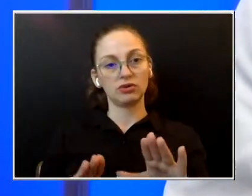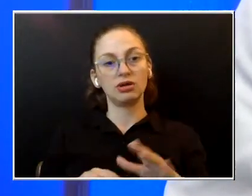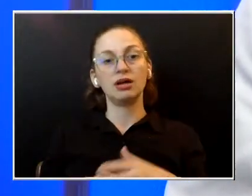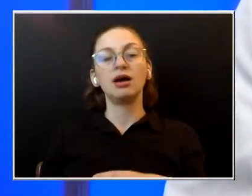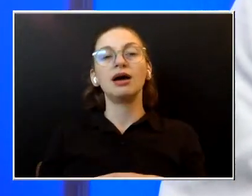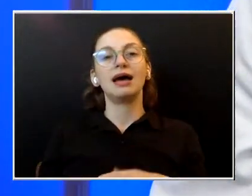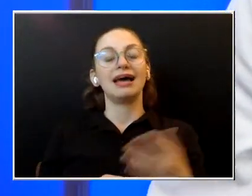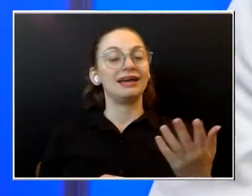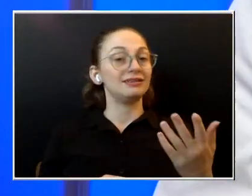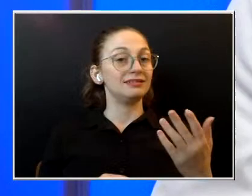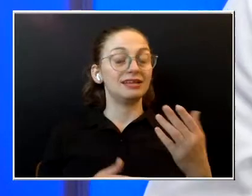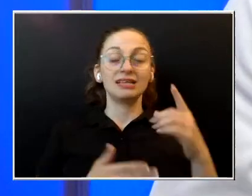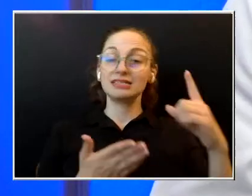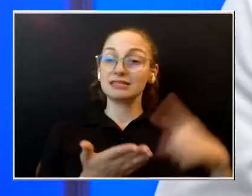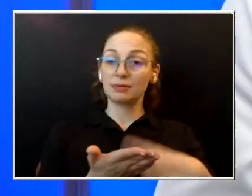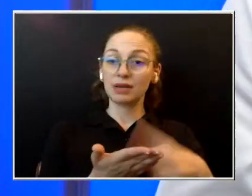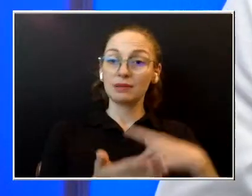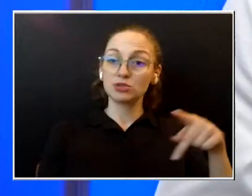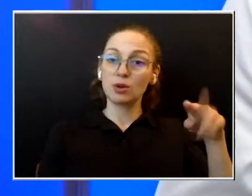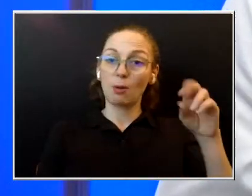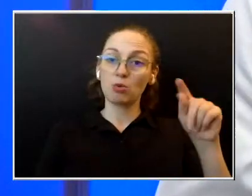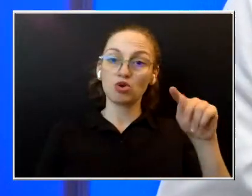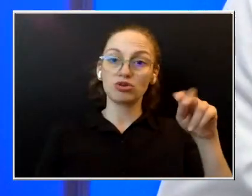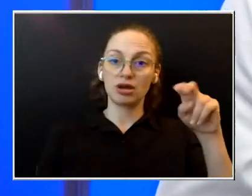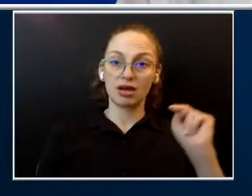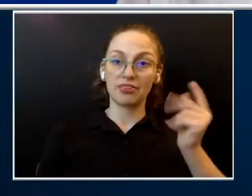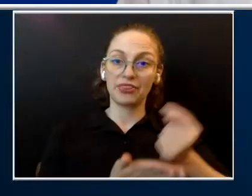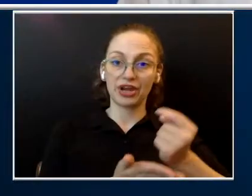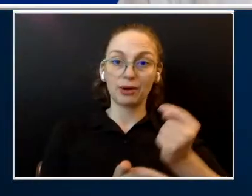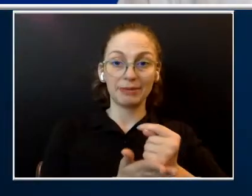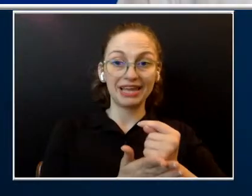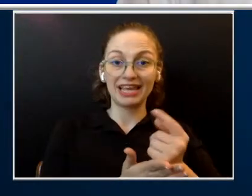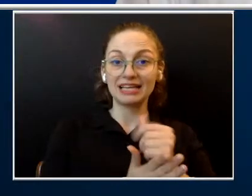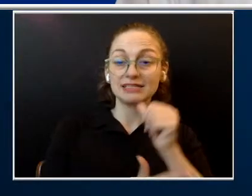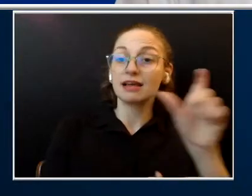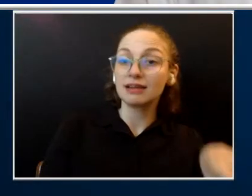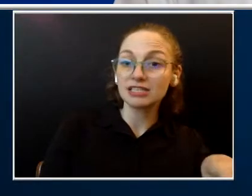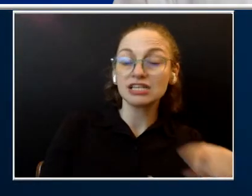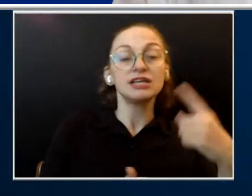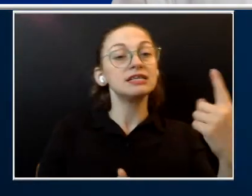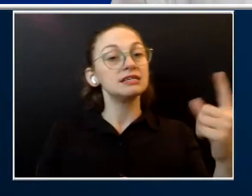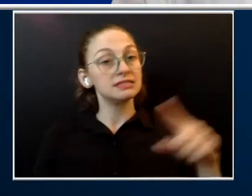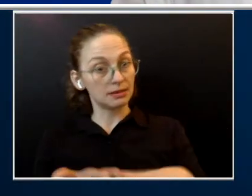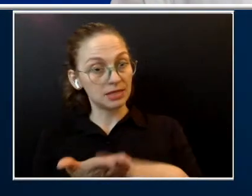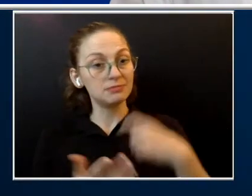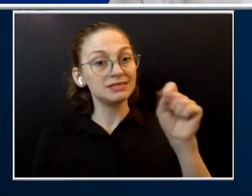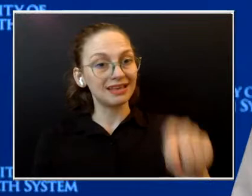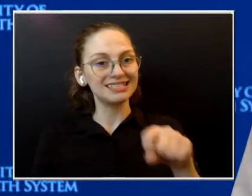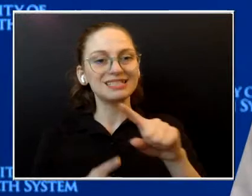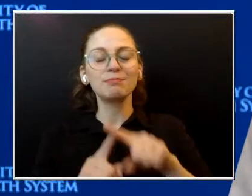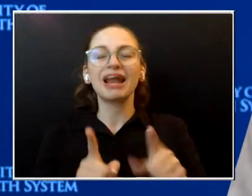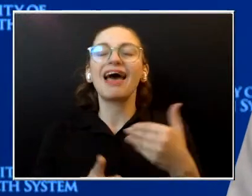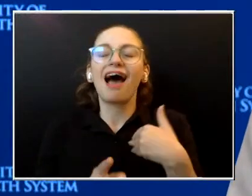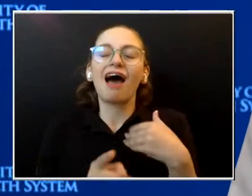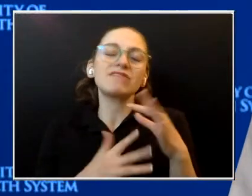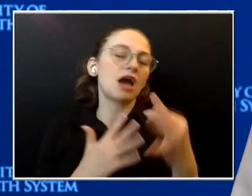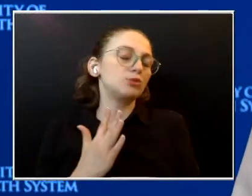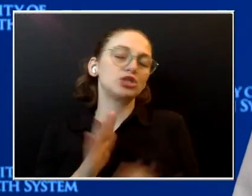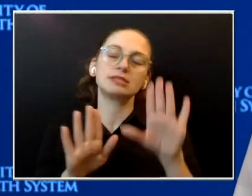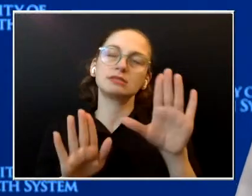will make together, but it's a tool that we can offer when it's needed. Yeah. Dr. Hawk. I think we've all